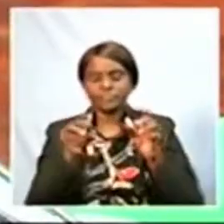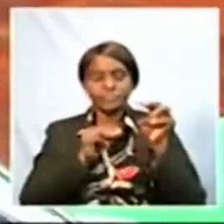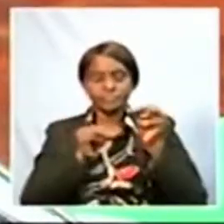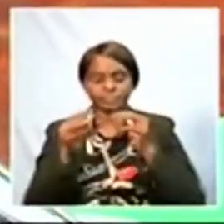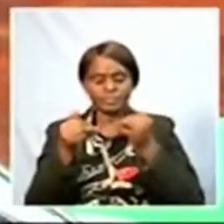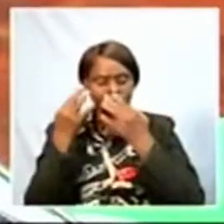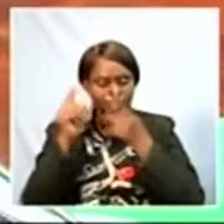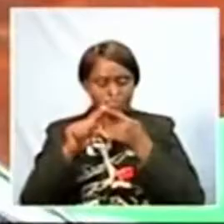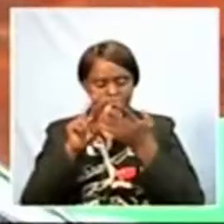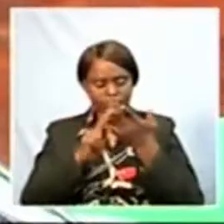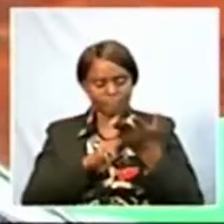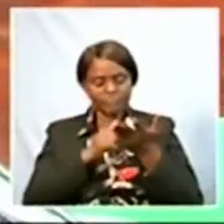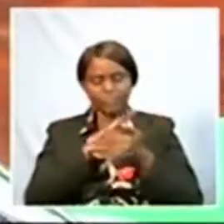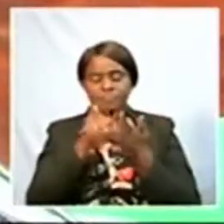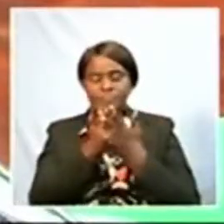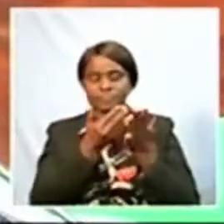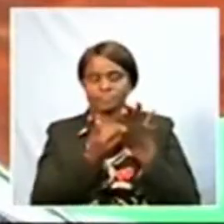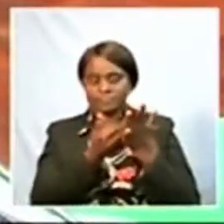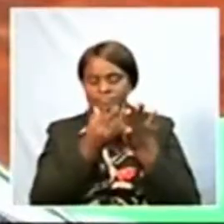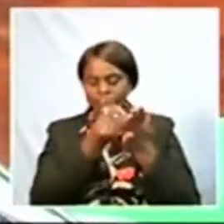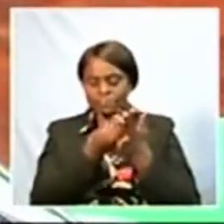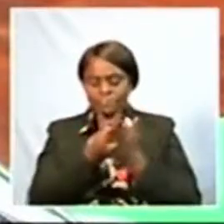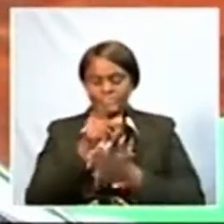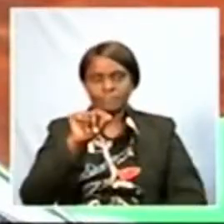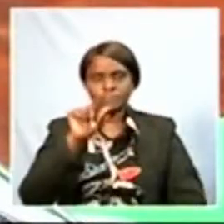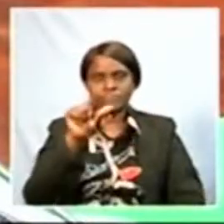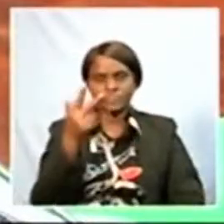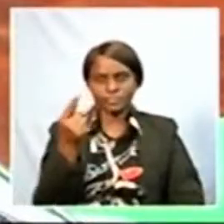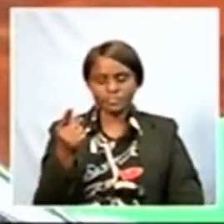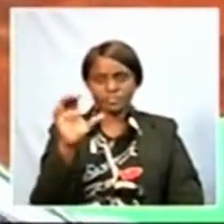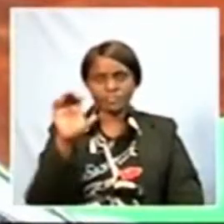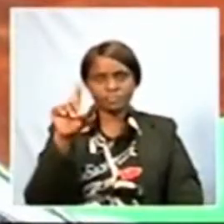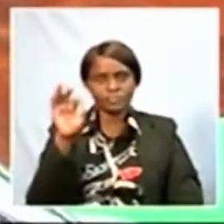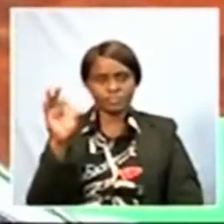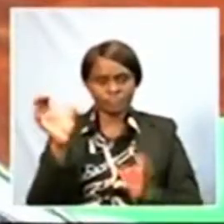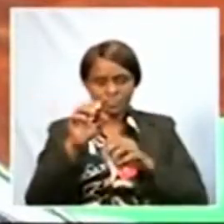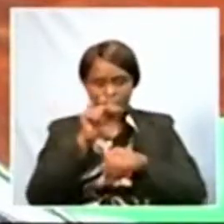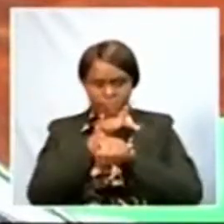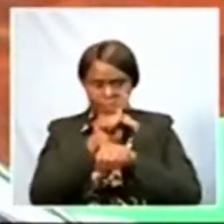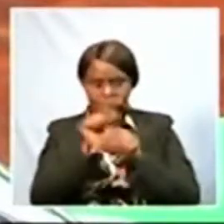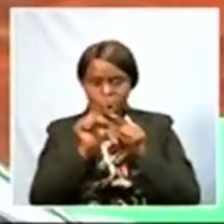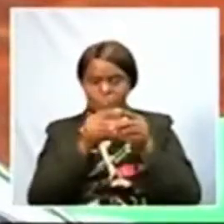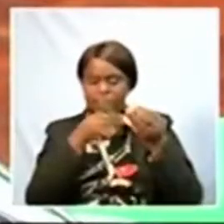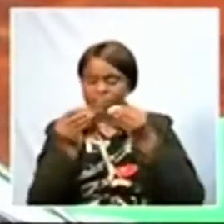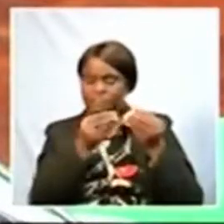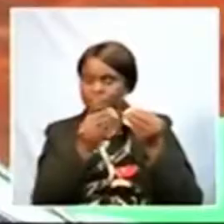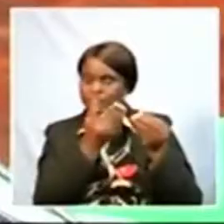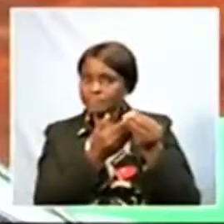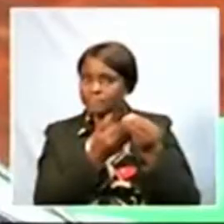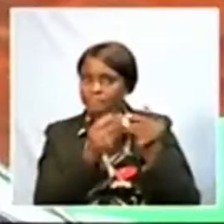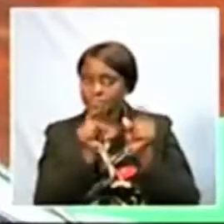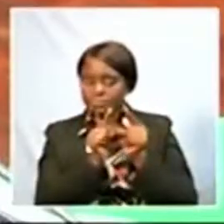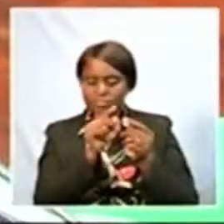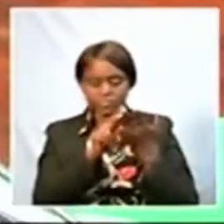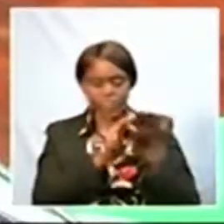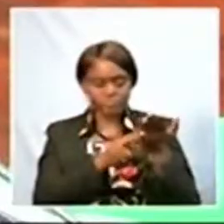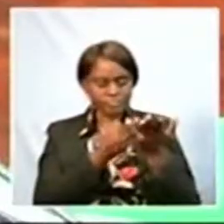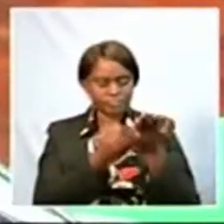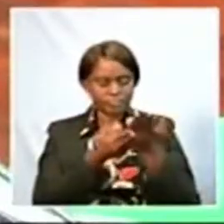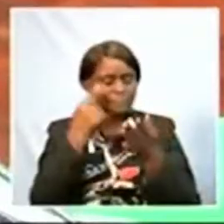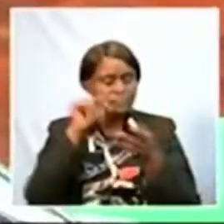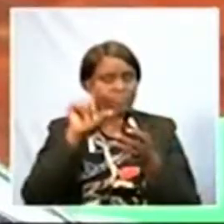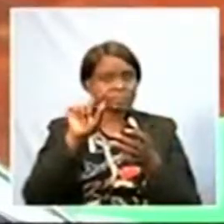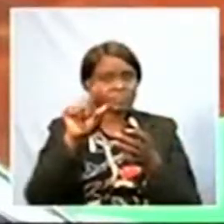wishes to report that the reconciliation of the 2023 CDF community projects expenditure and the status of the